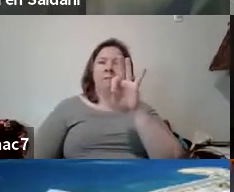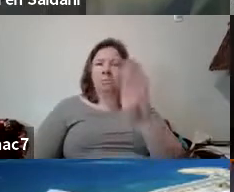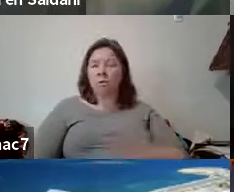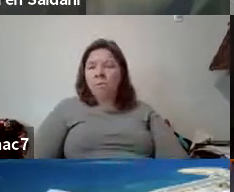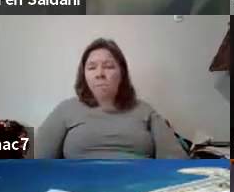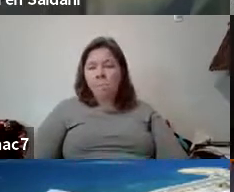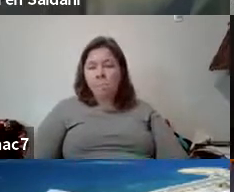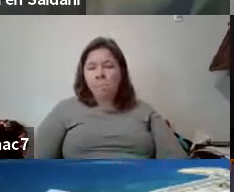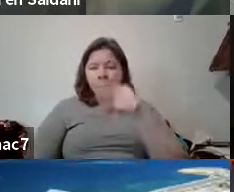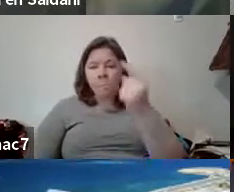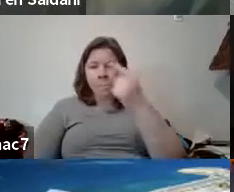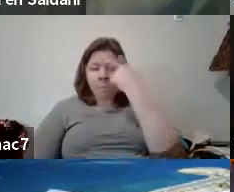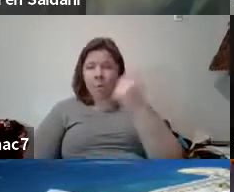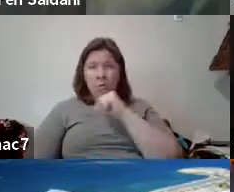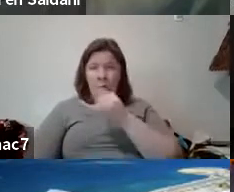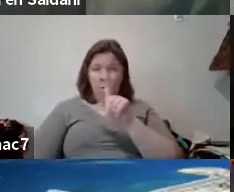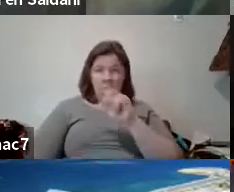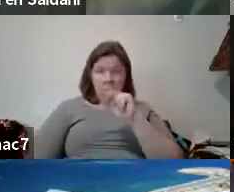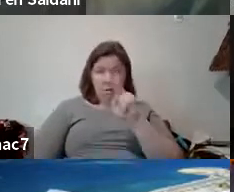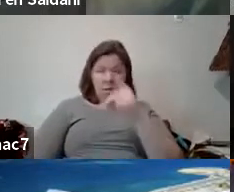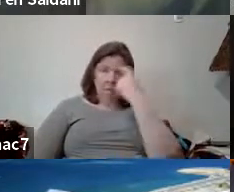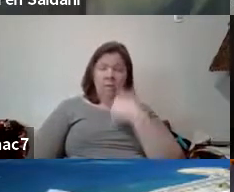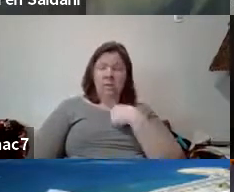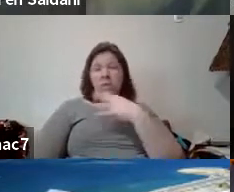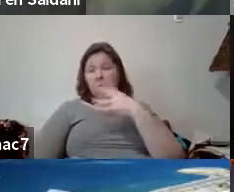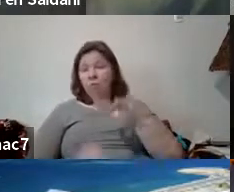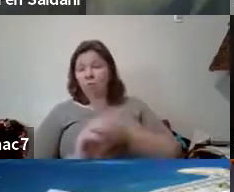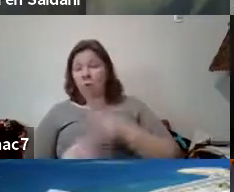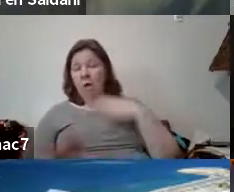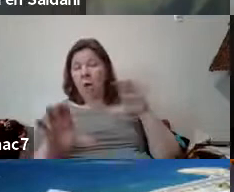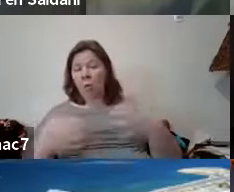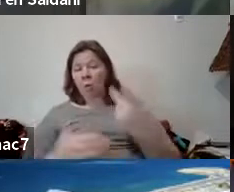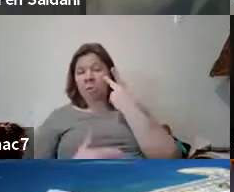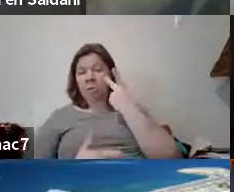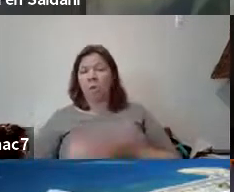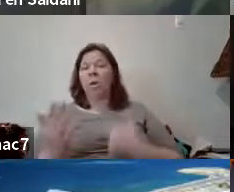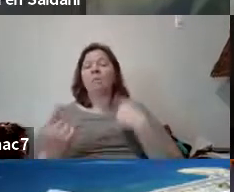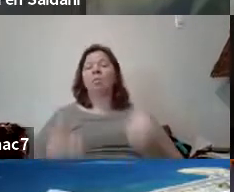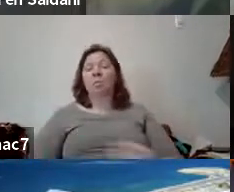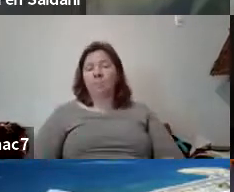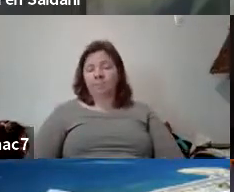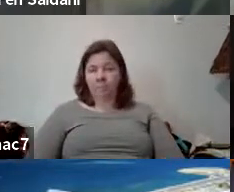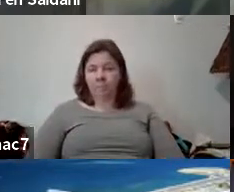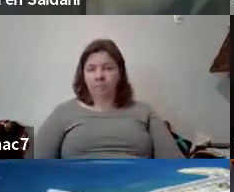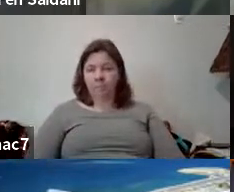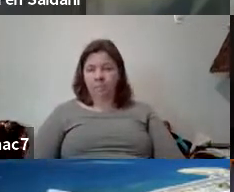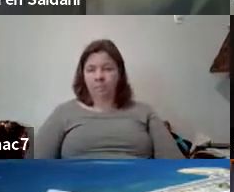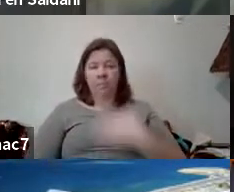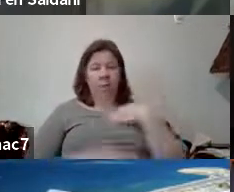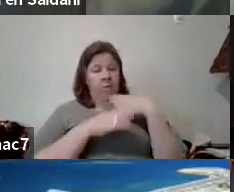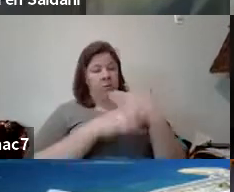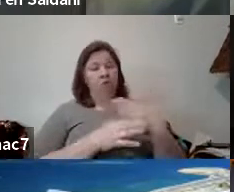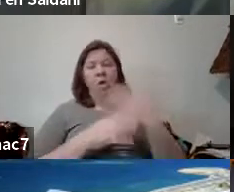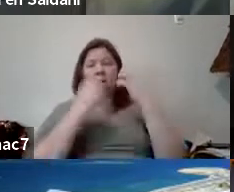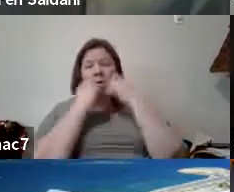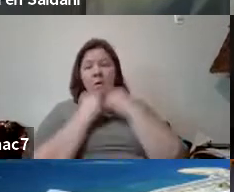only not because of a link, it's because I said, join my group, see what I'm up to. I've shared a valuable video that was